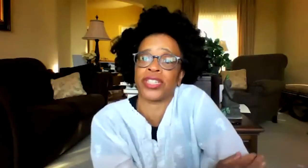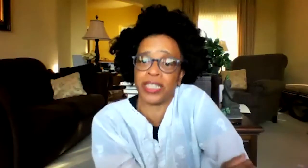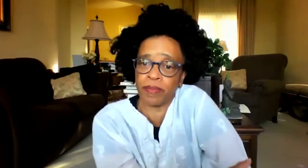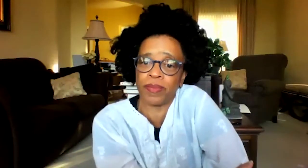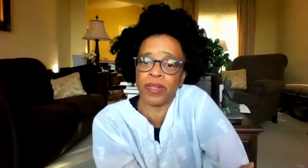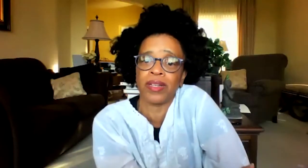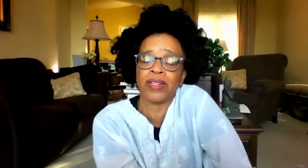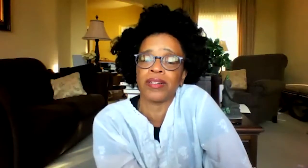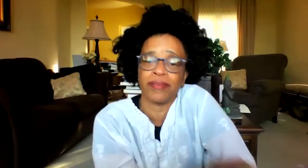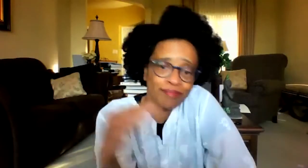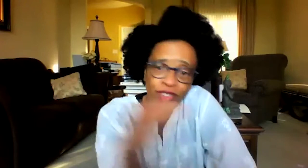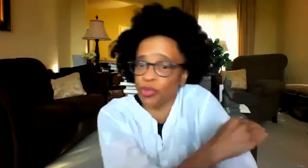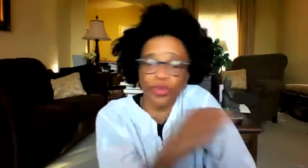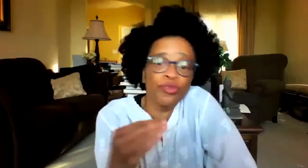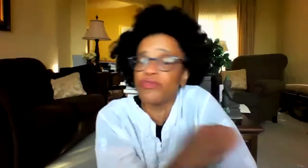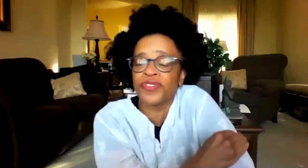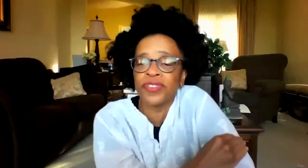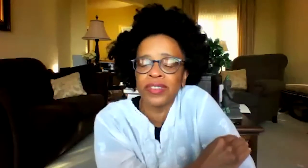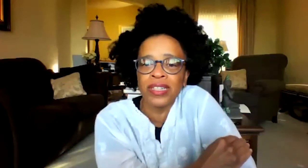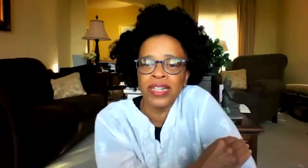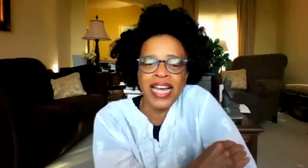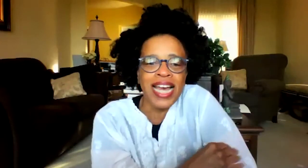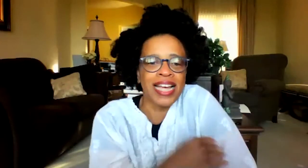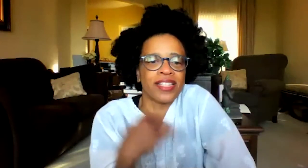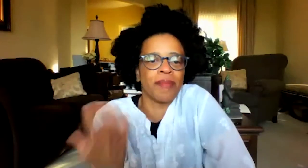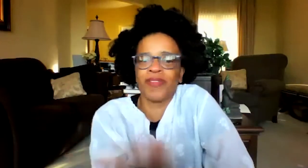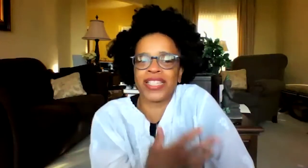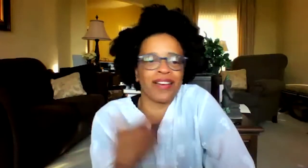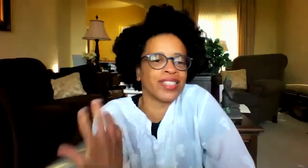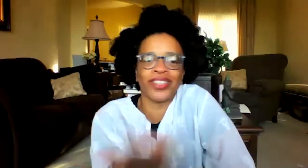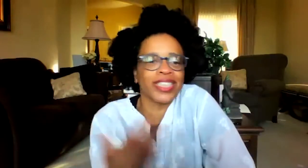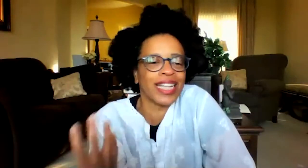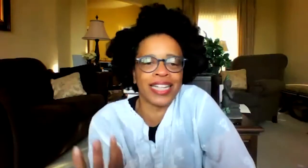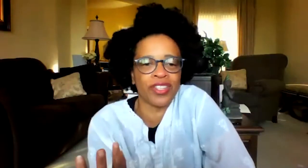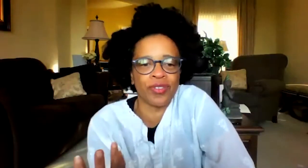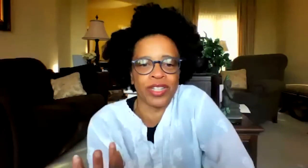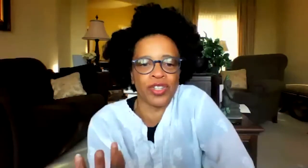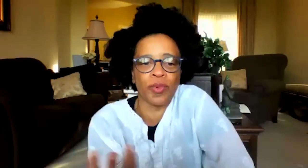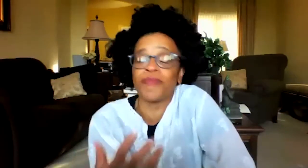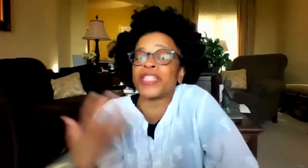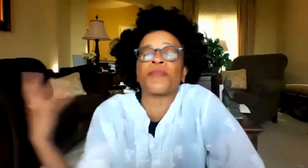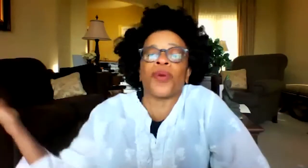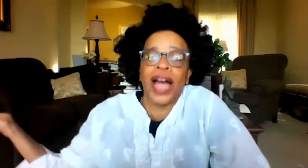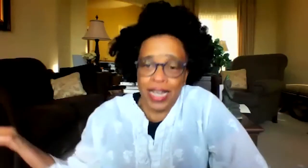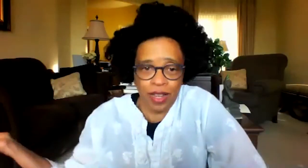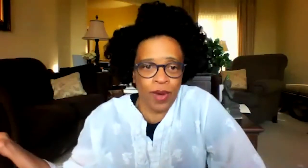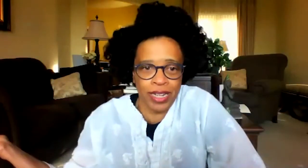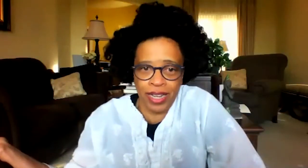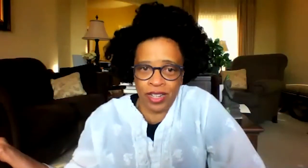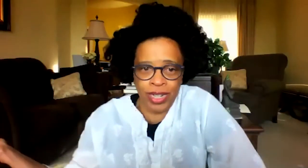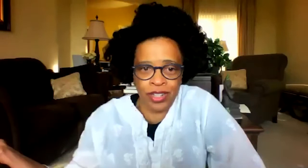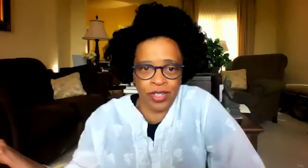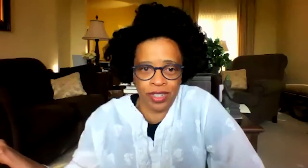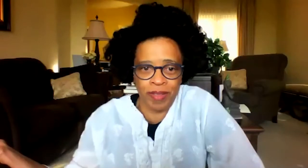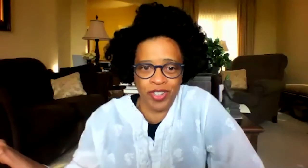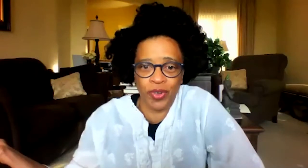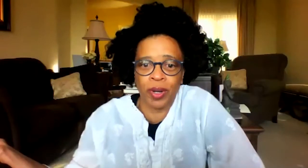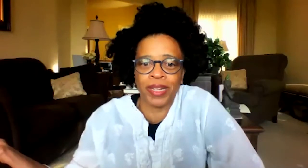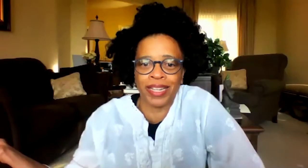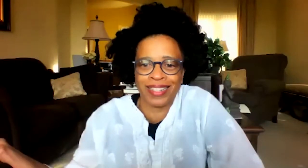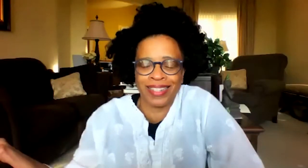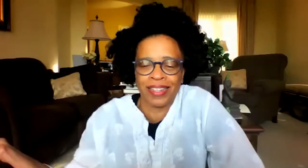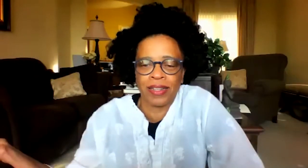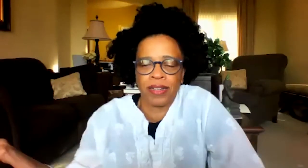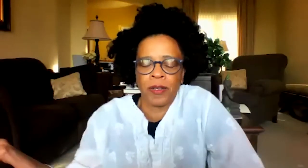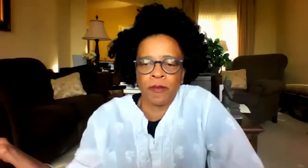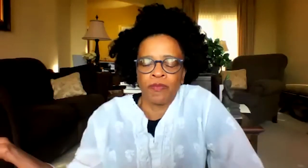such a deep groove. And some of us haven't looked at that history. And so we've been surprised that white nationalism has shown up